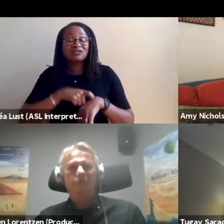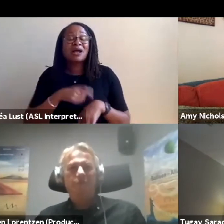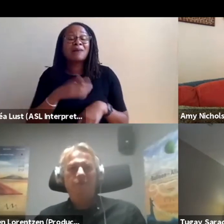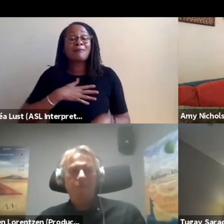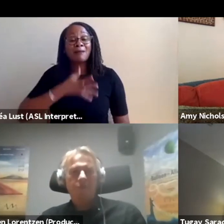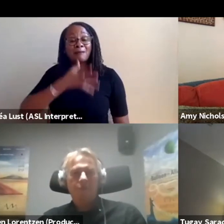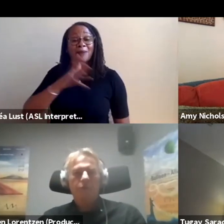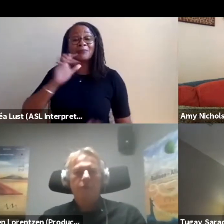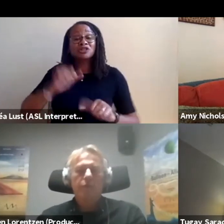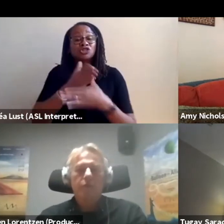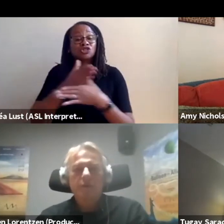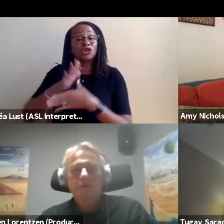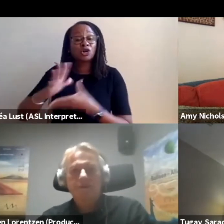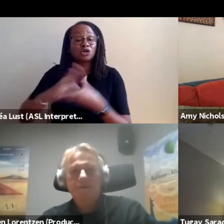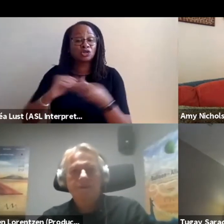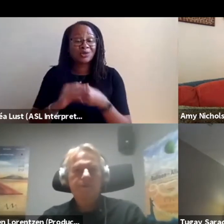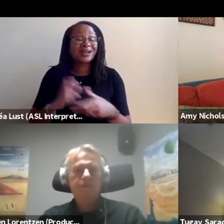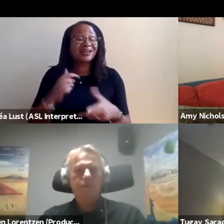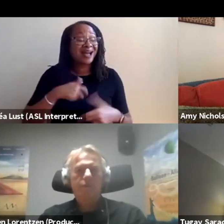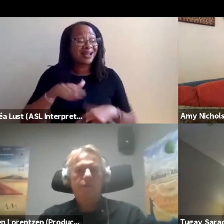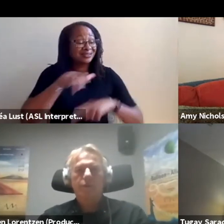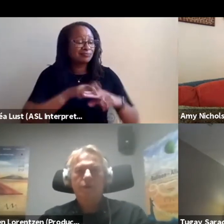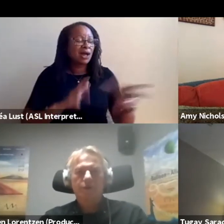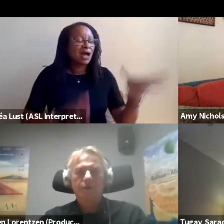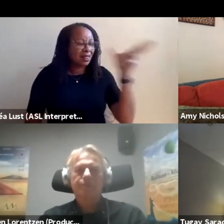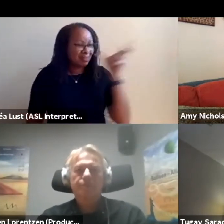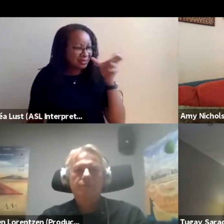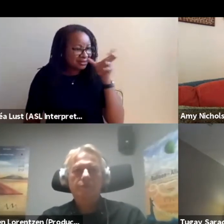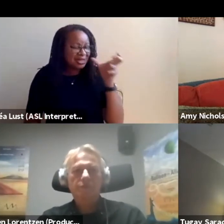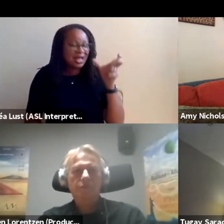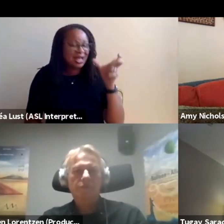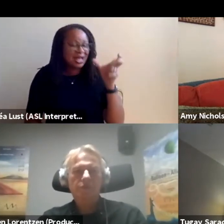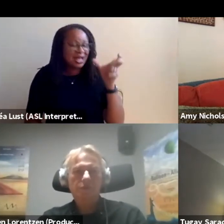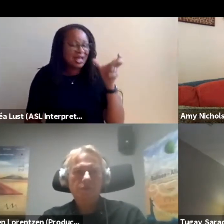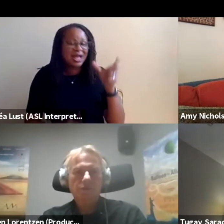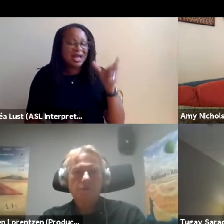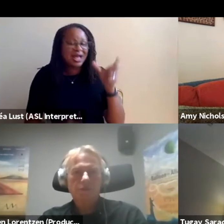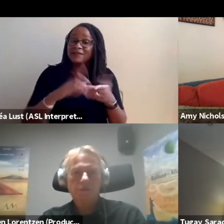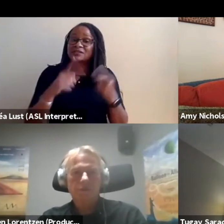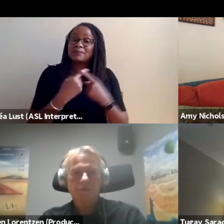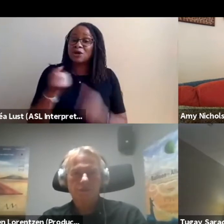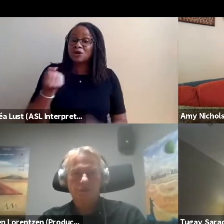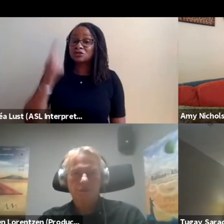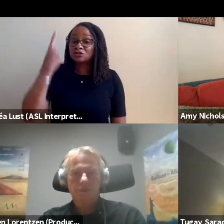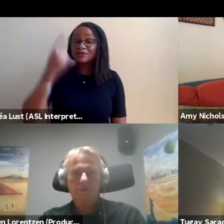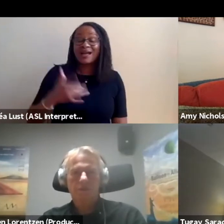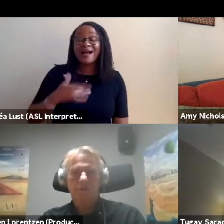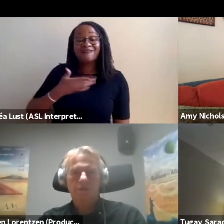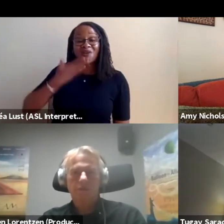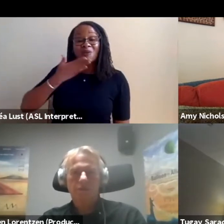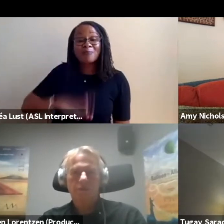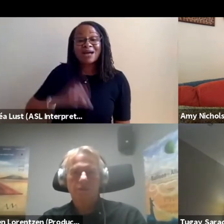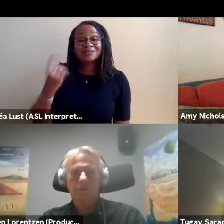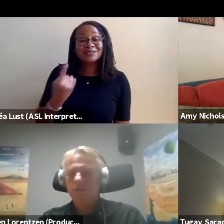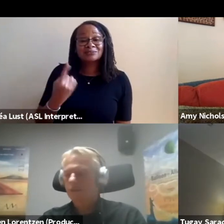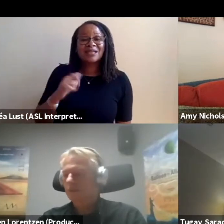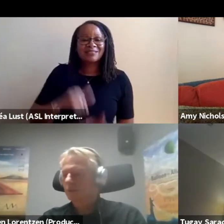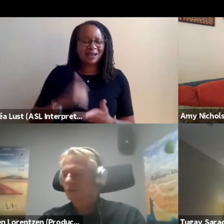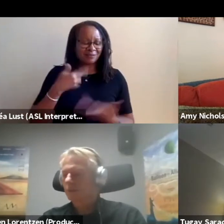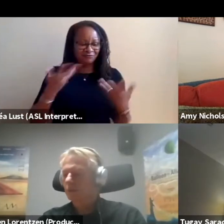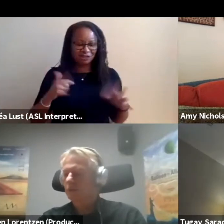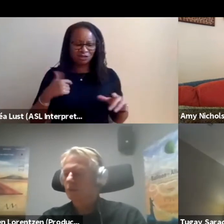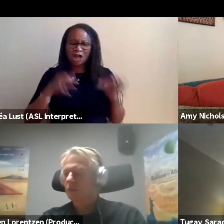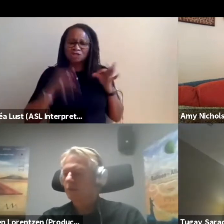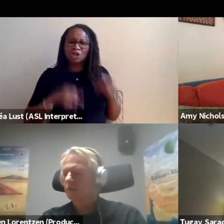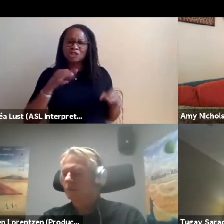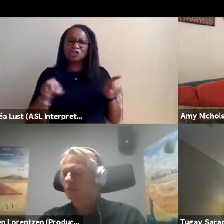her. And it's not just forgiving, it's understanding. And I feel bad sometimes that I judged her for